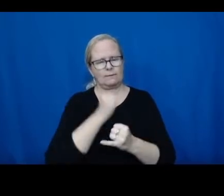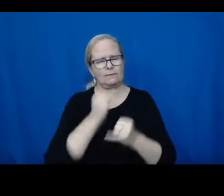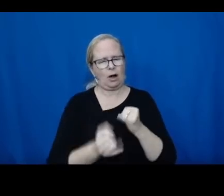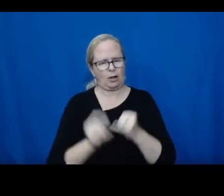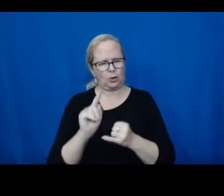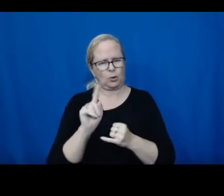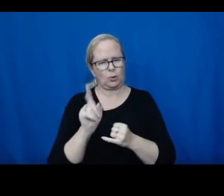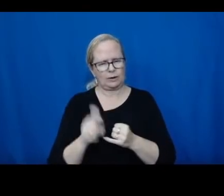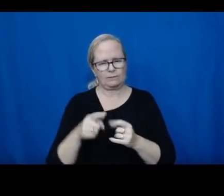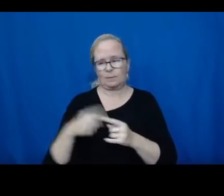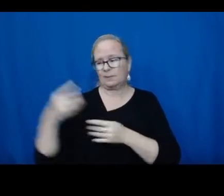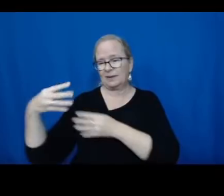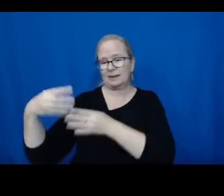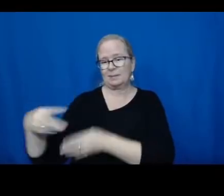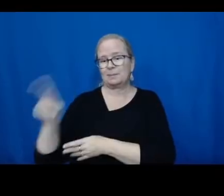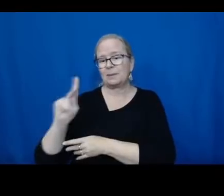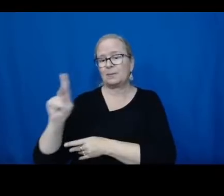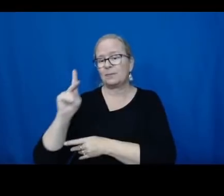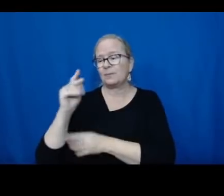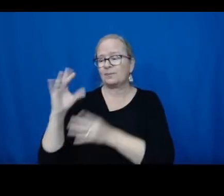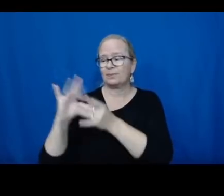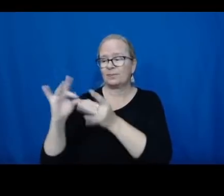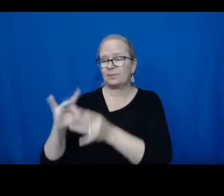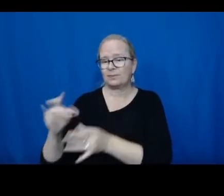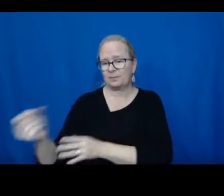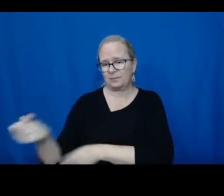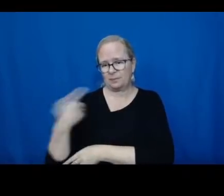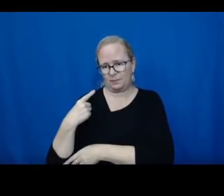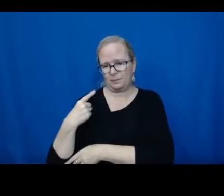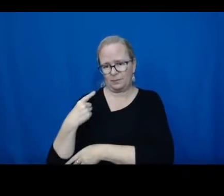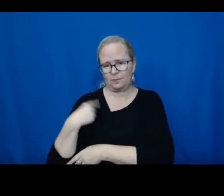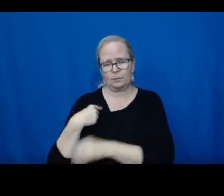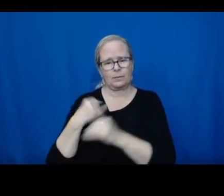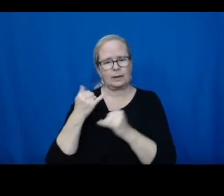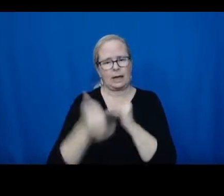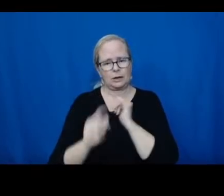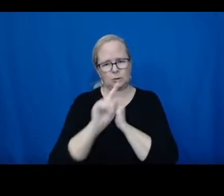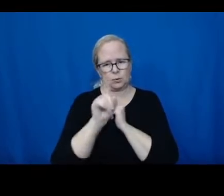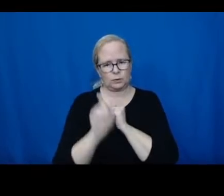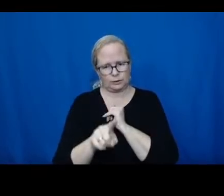that by some deep insight,